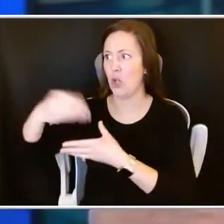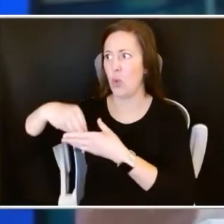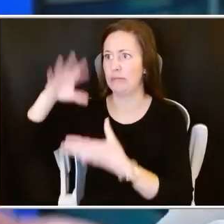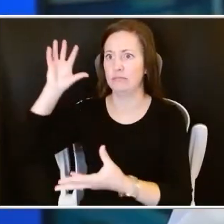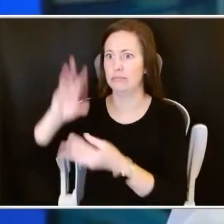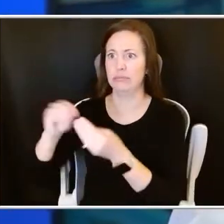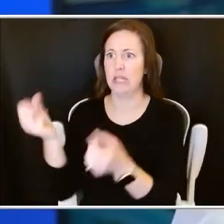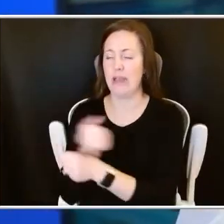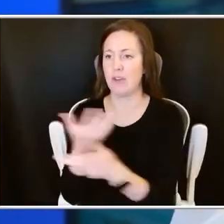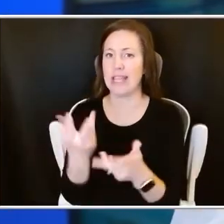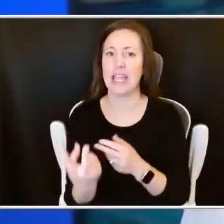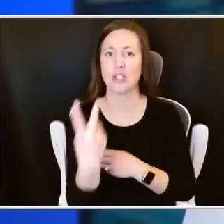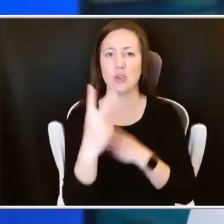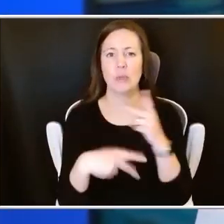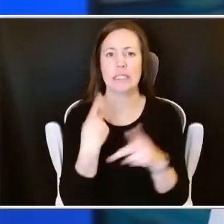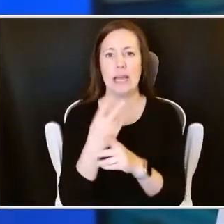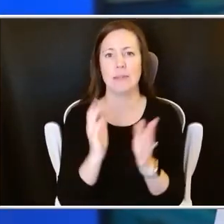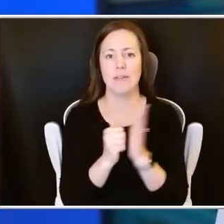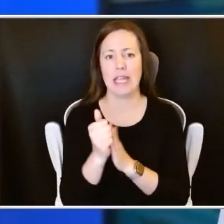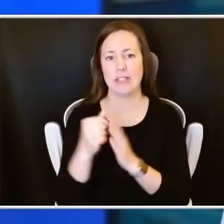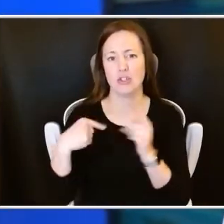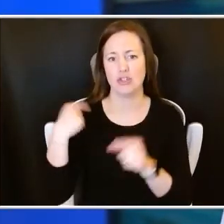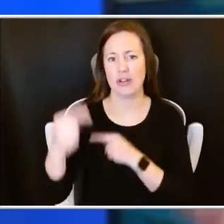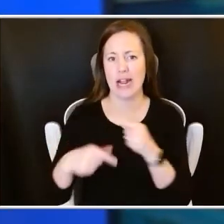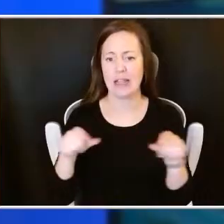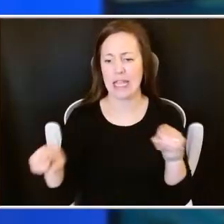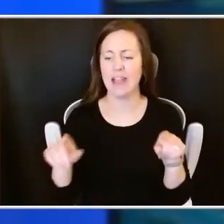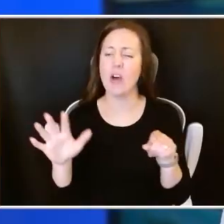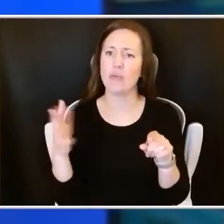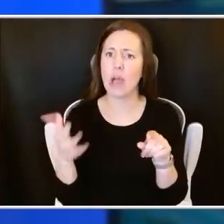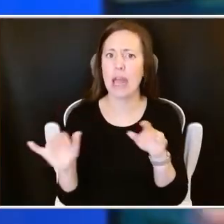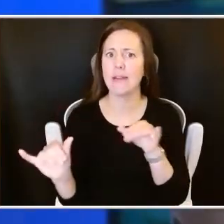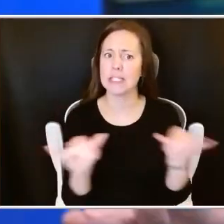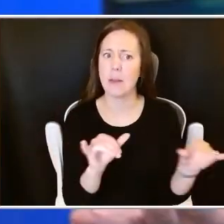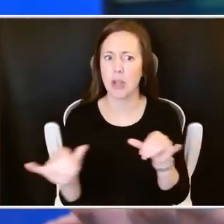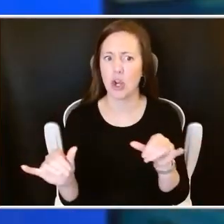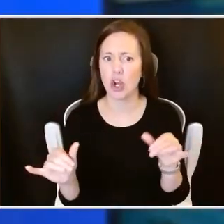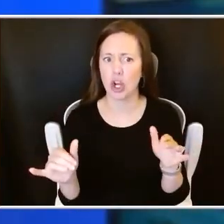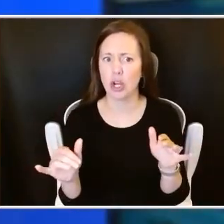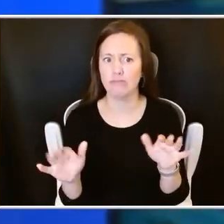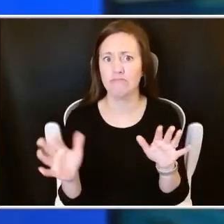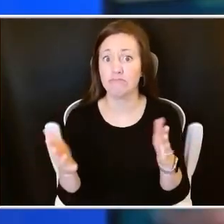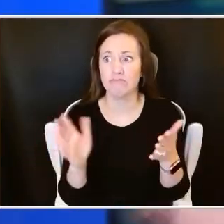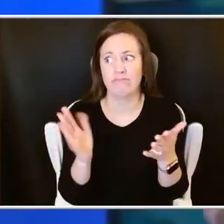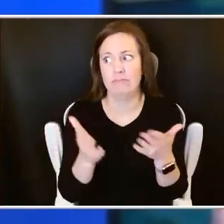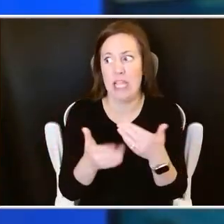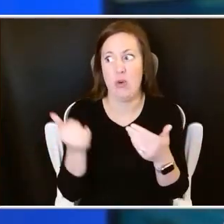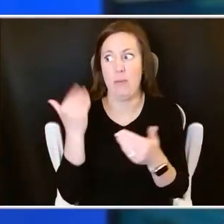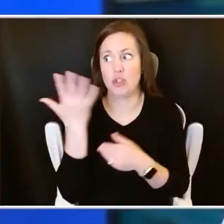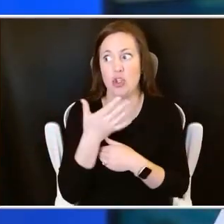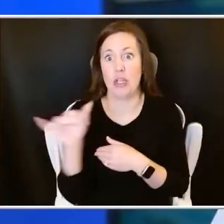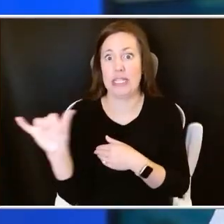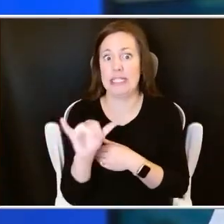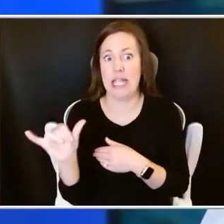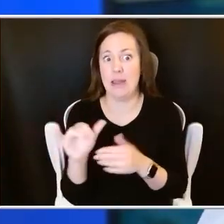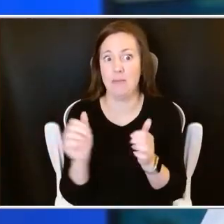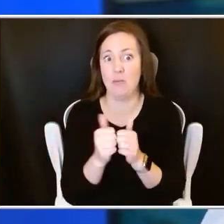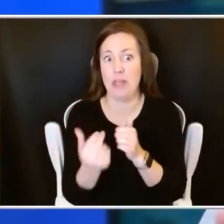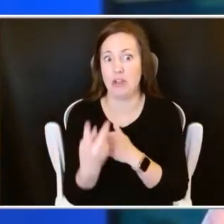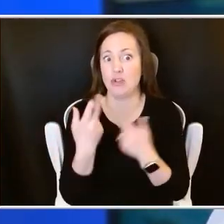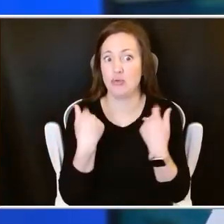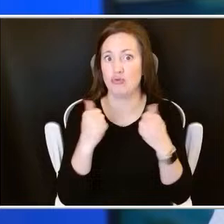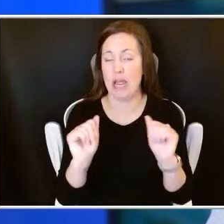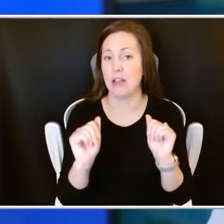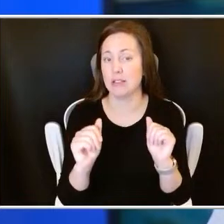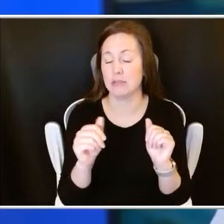cancers genetically and morphologically are very similar and practically identical, as Dr. Al-Rajabi hinted to about the two trials being similar, but we treat